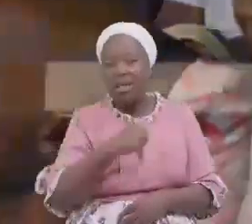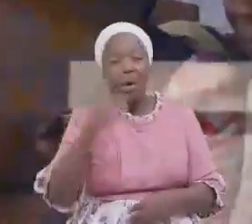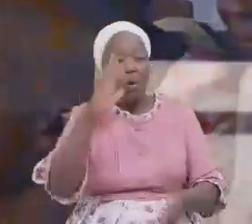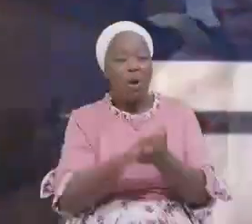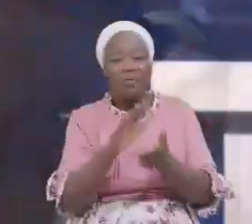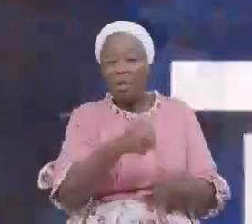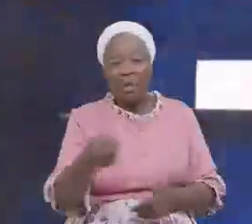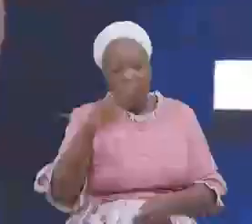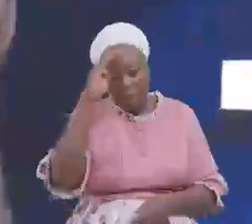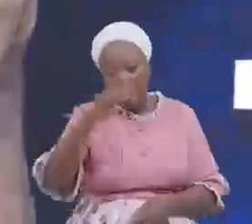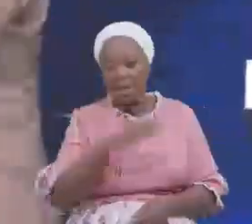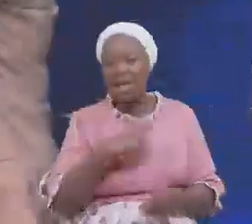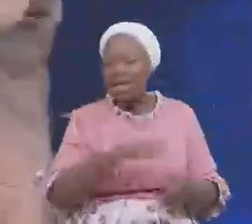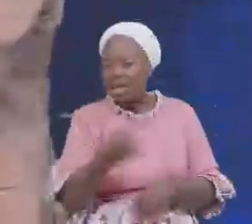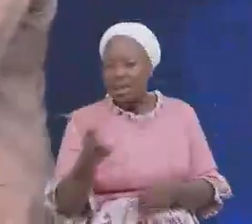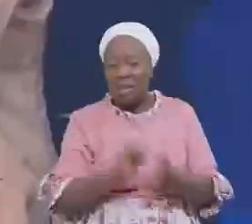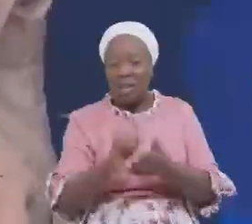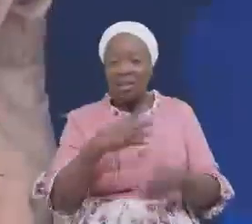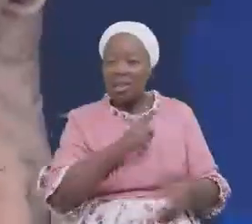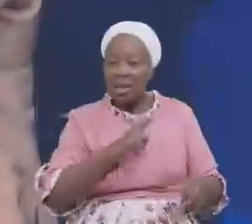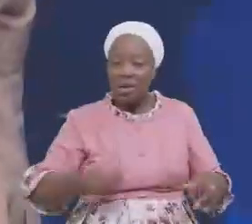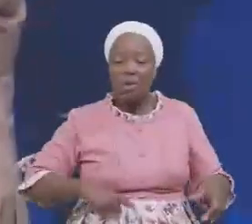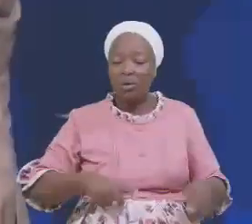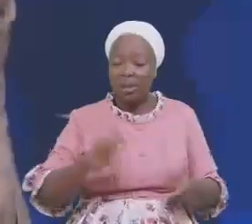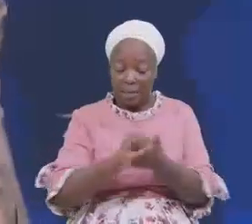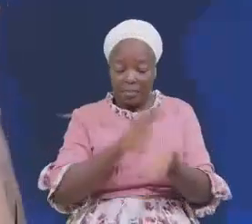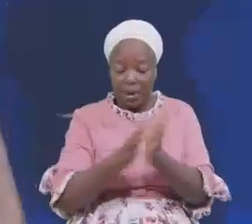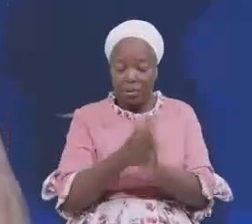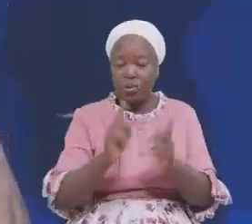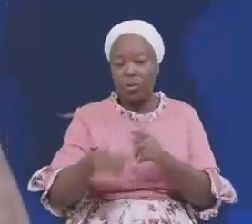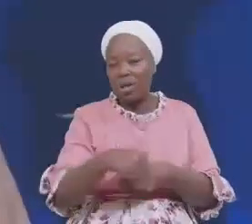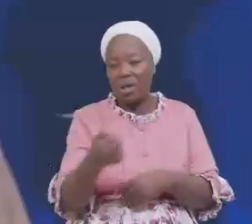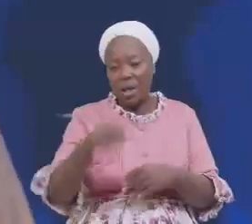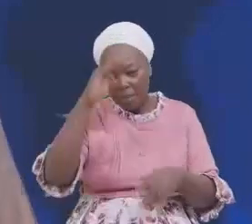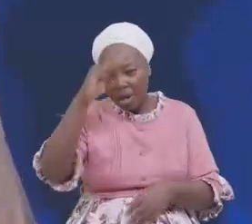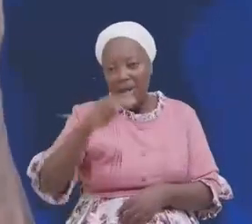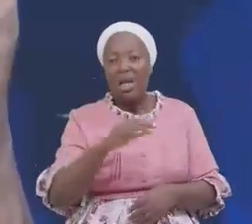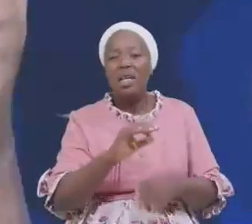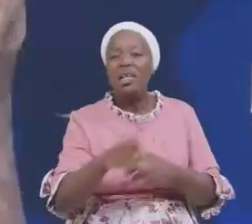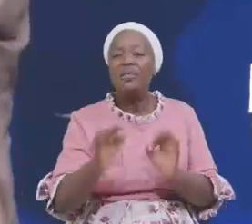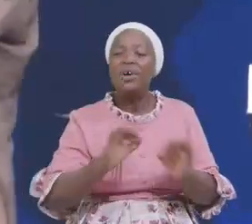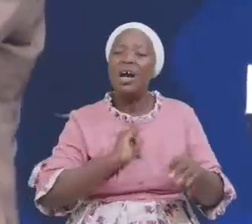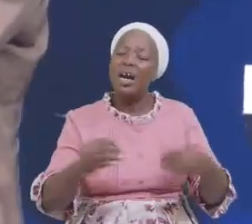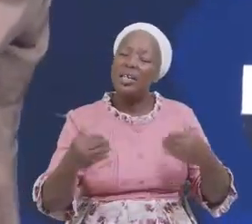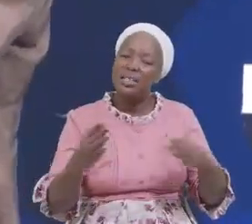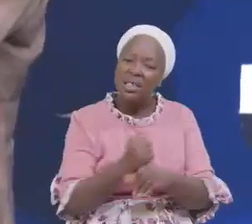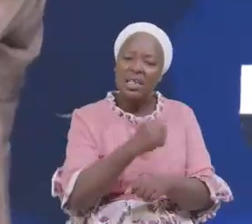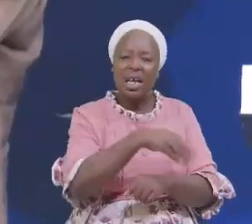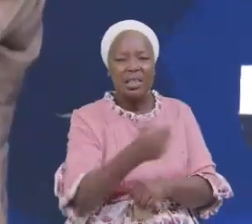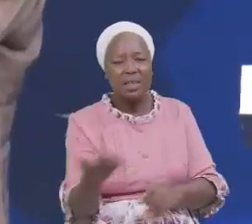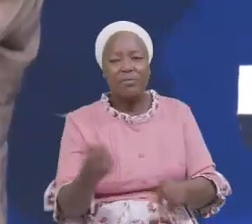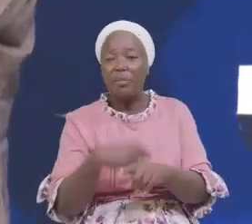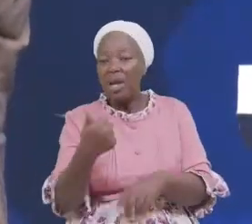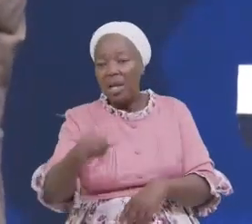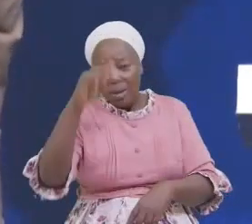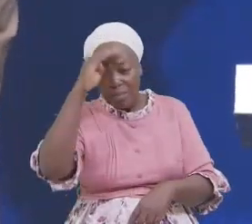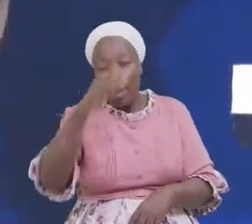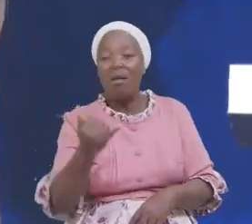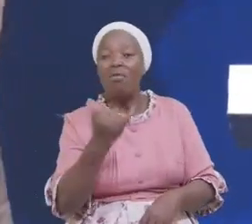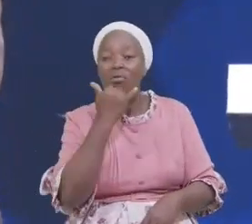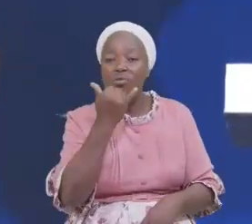another man, anything belonging to any other man, if I take anything from anyone wrongfully,